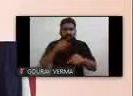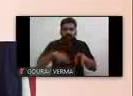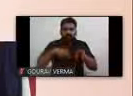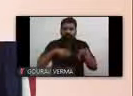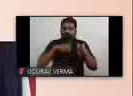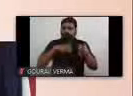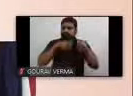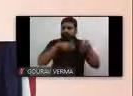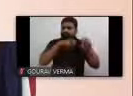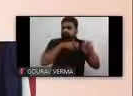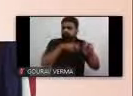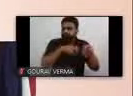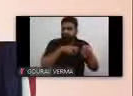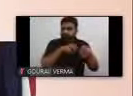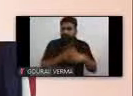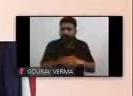And